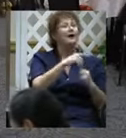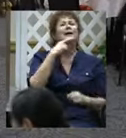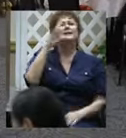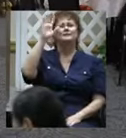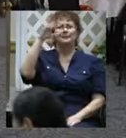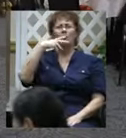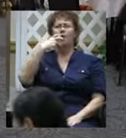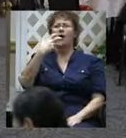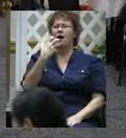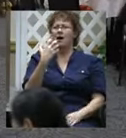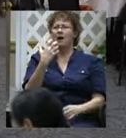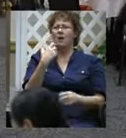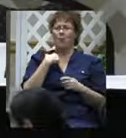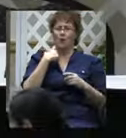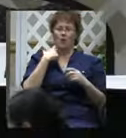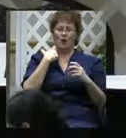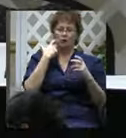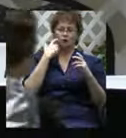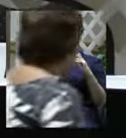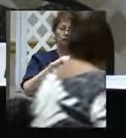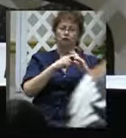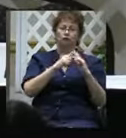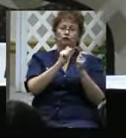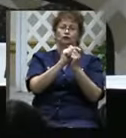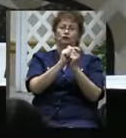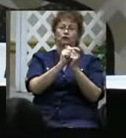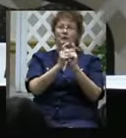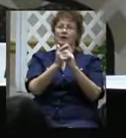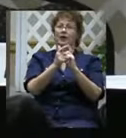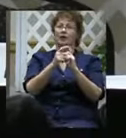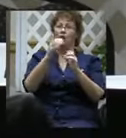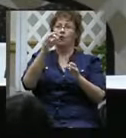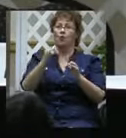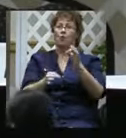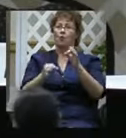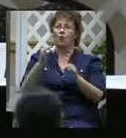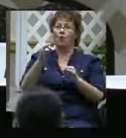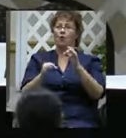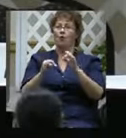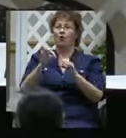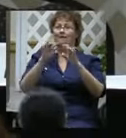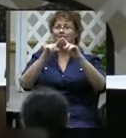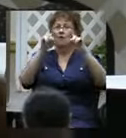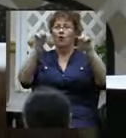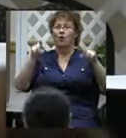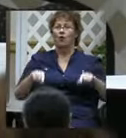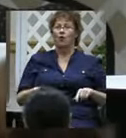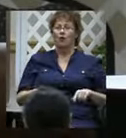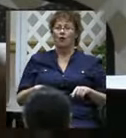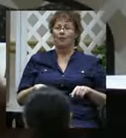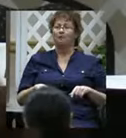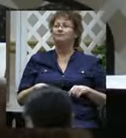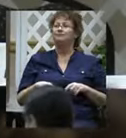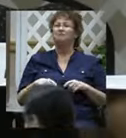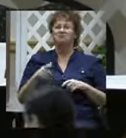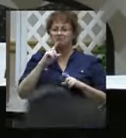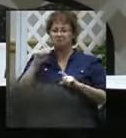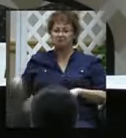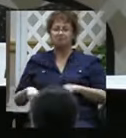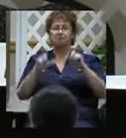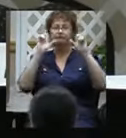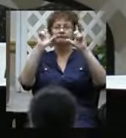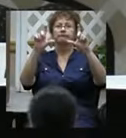add, because we are starting to translate court forms, like change of plea form, for example. That is mostly boilerplate, but there is a